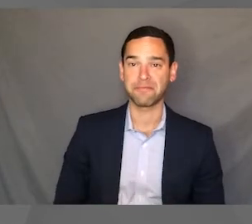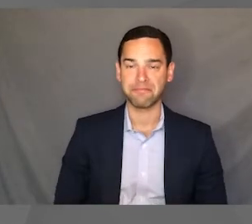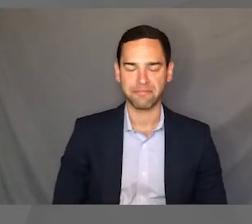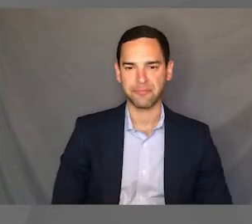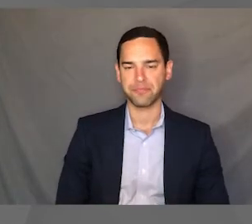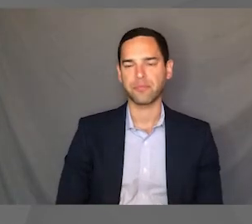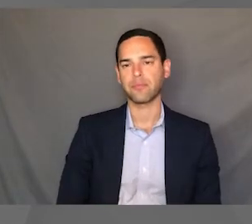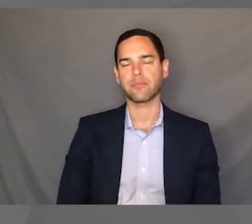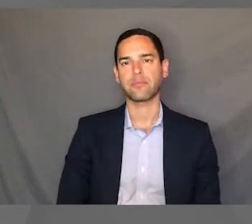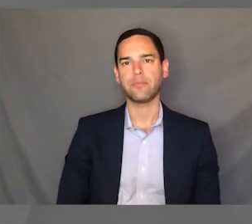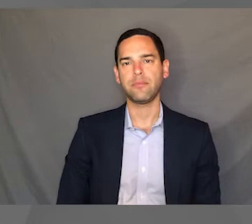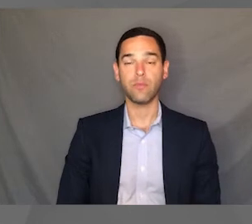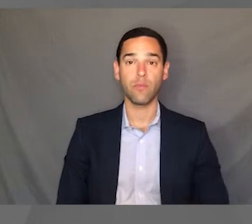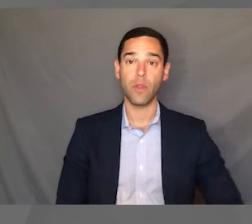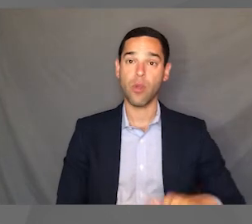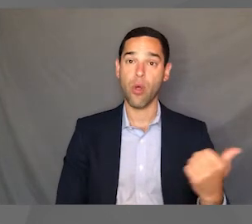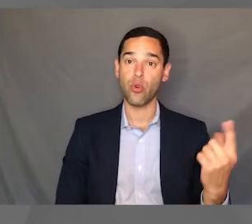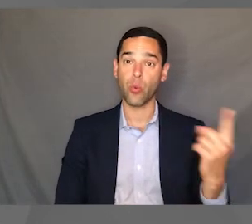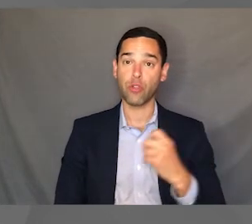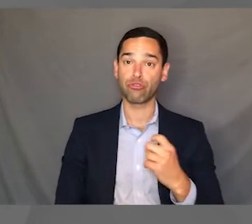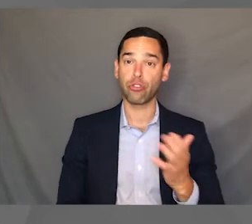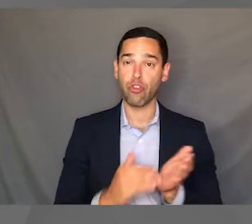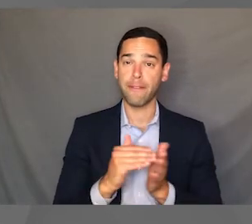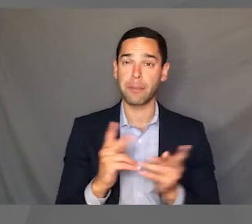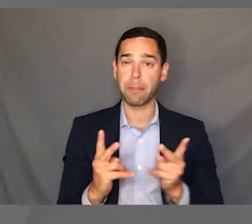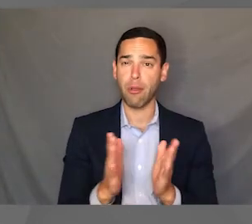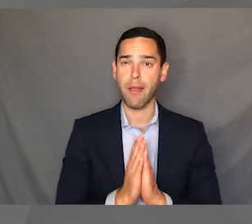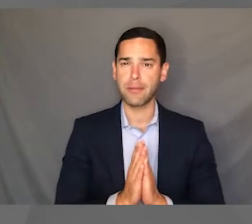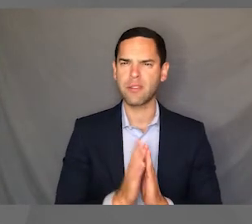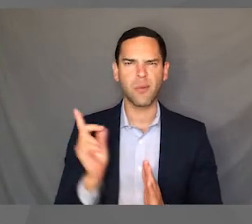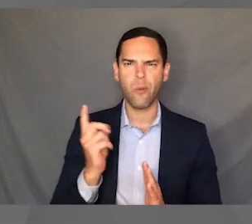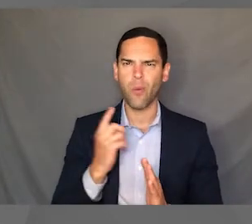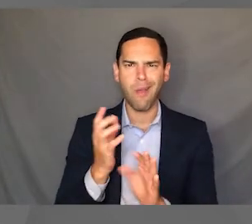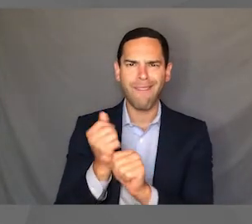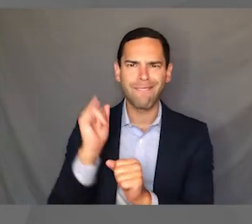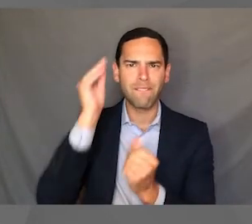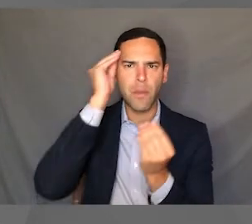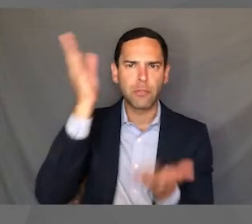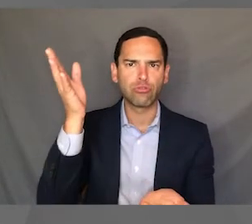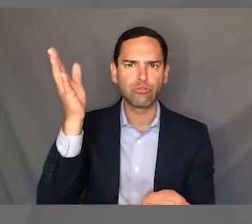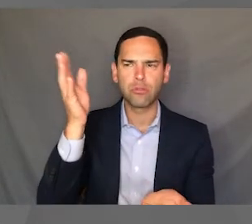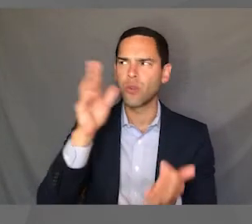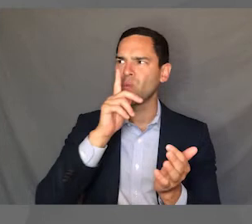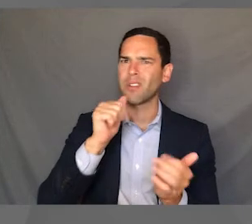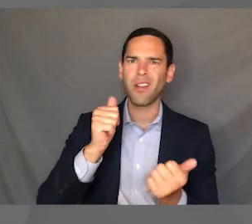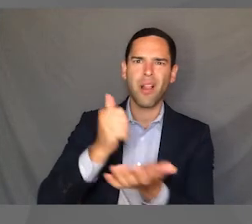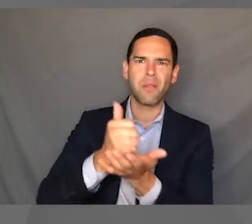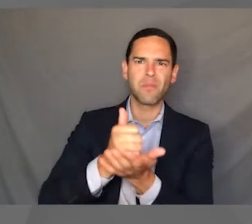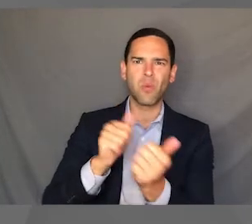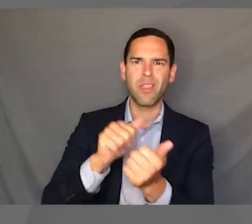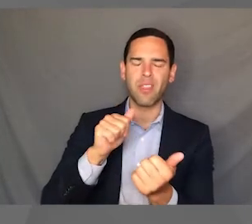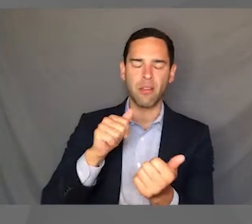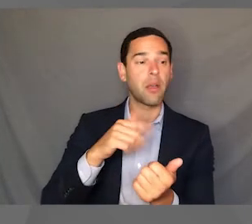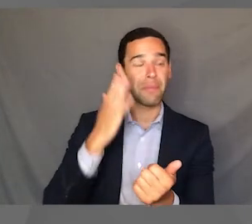Another question that sometimes comes up with this is, where do I go for information? Who can help me with this? I'm in business to do this,